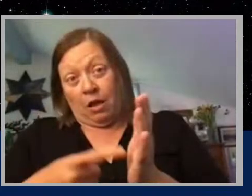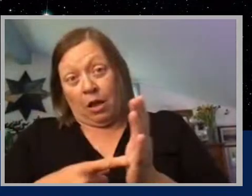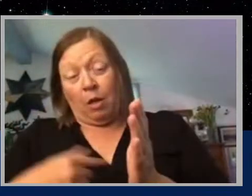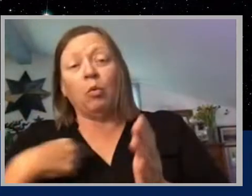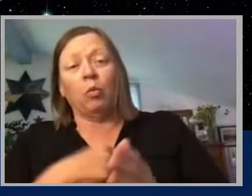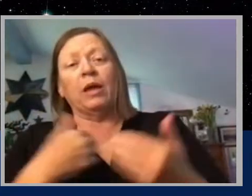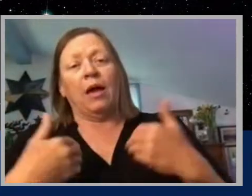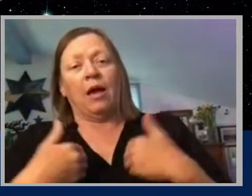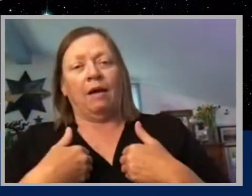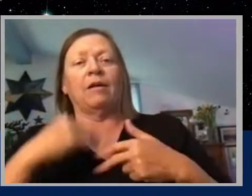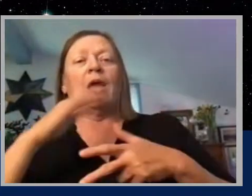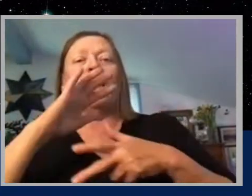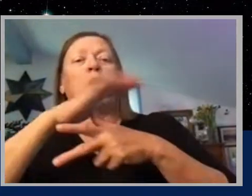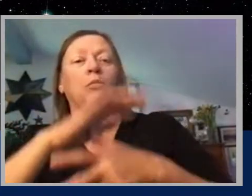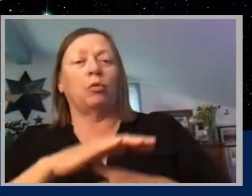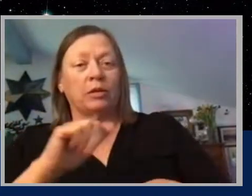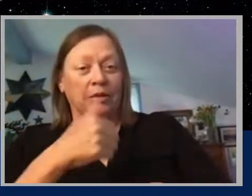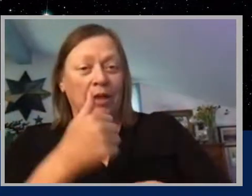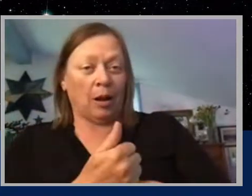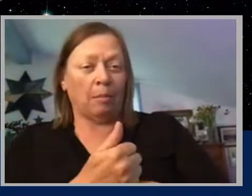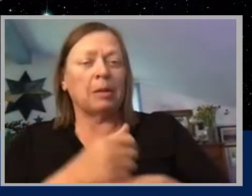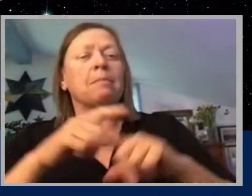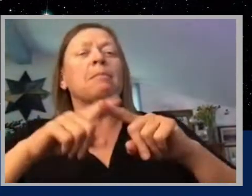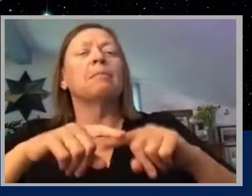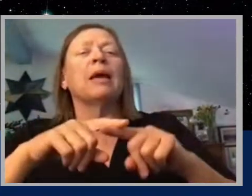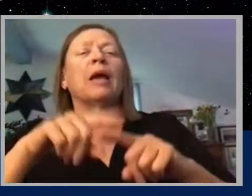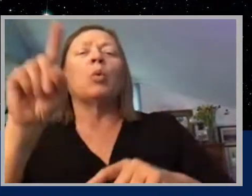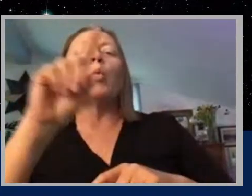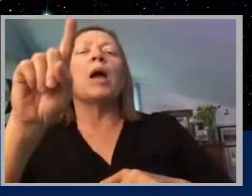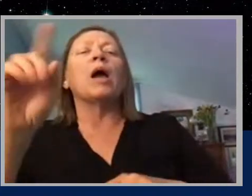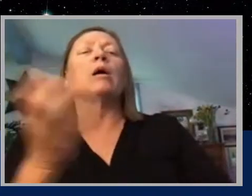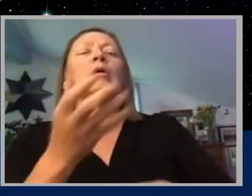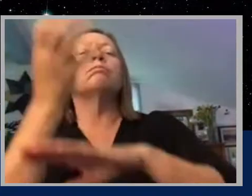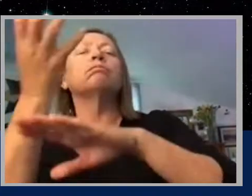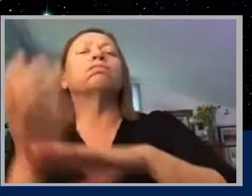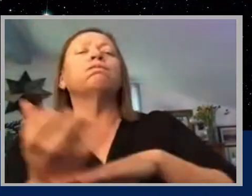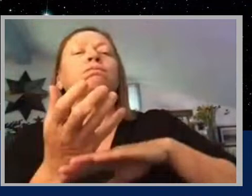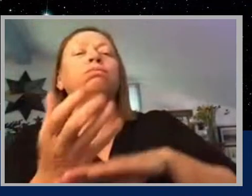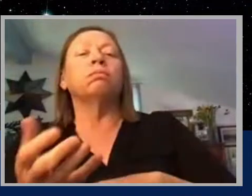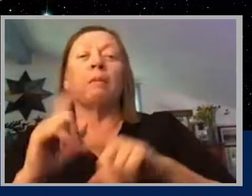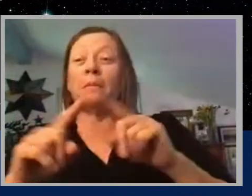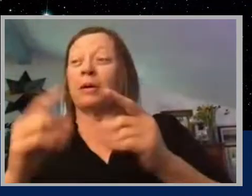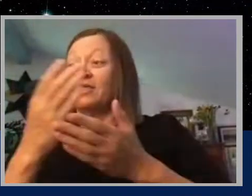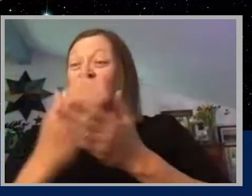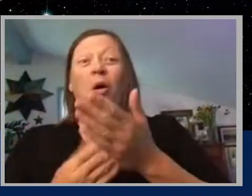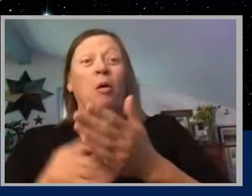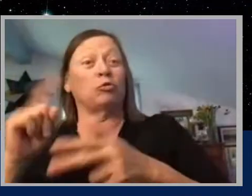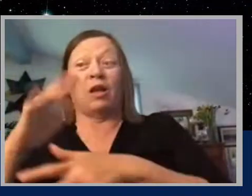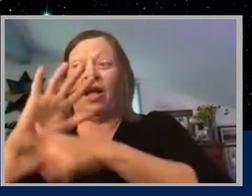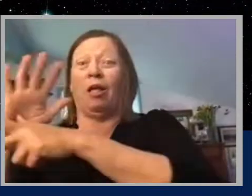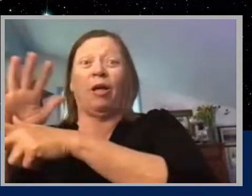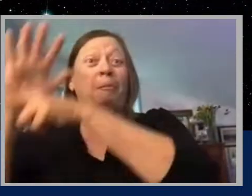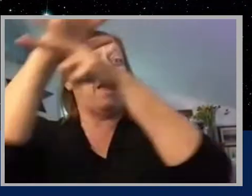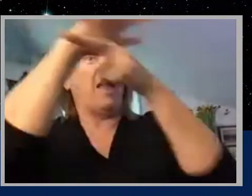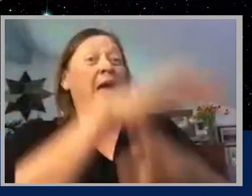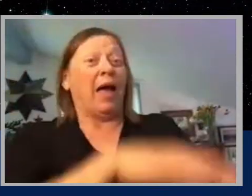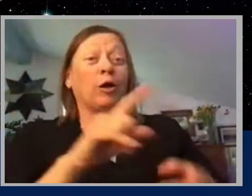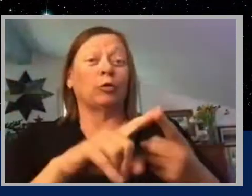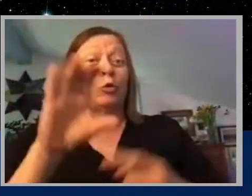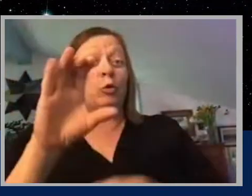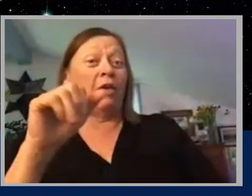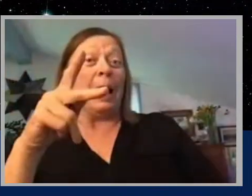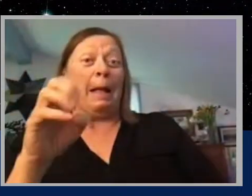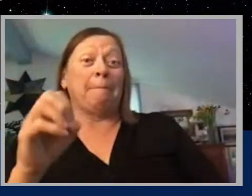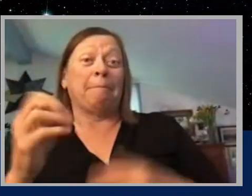splashdown site we're going to be at, but several of our recovery sites take them right back to the Cape. Just right back over. No kidding. And then they take a